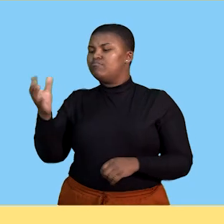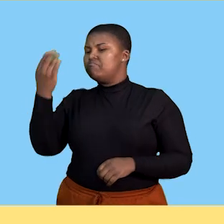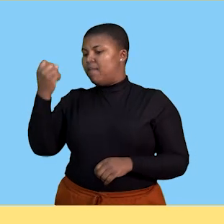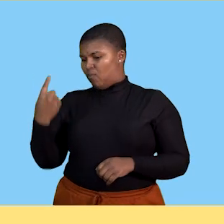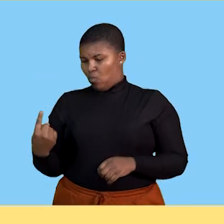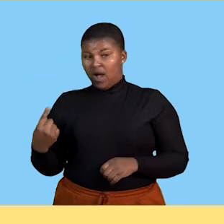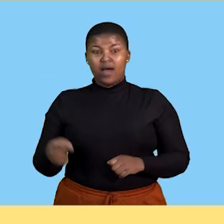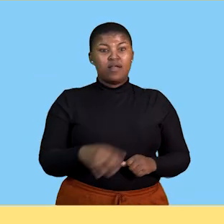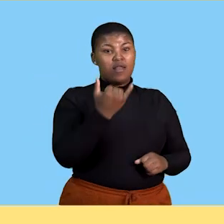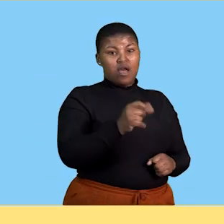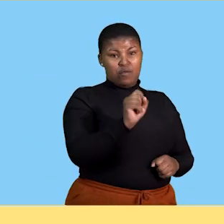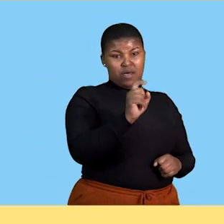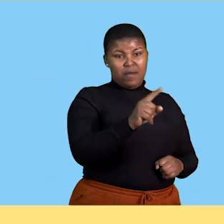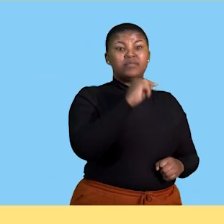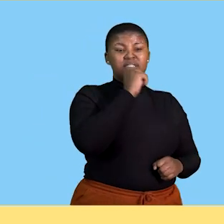say